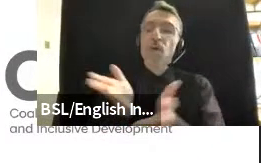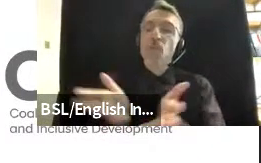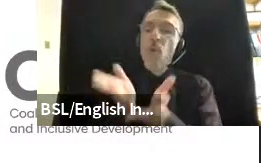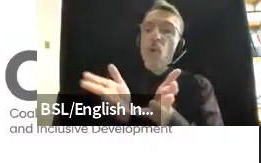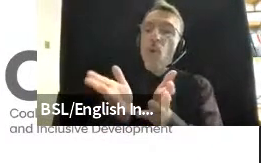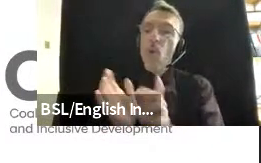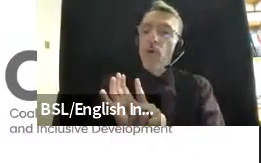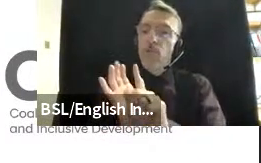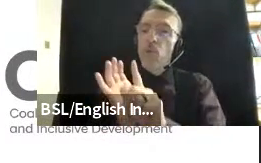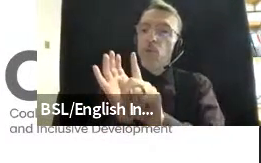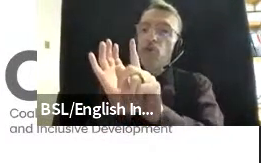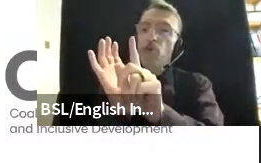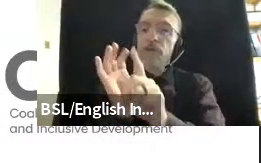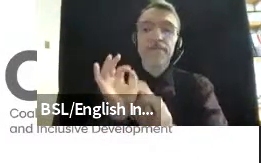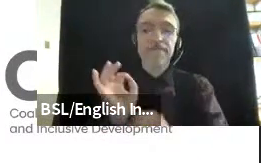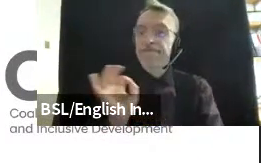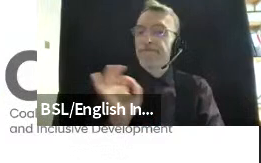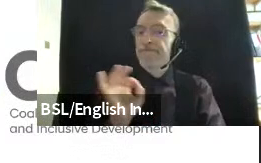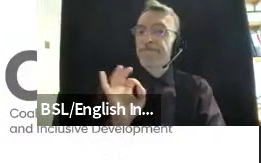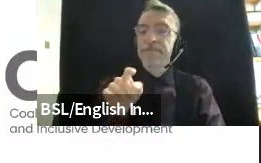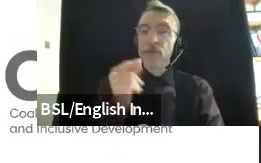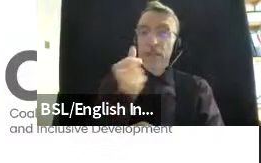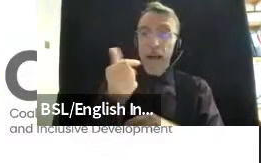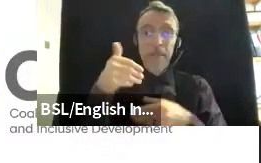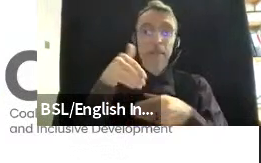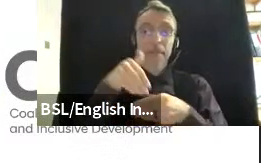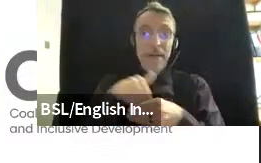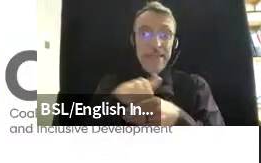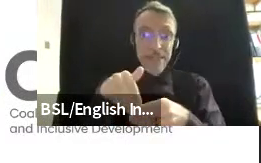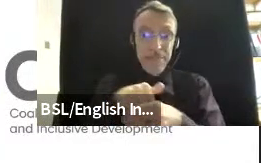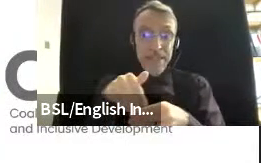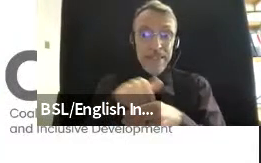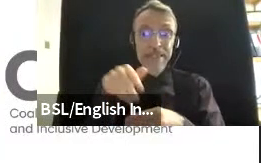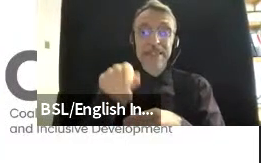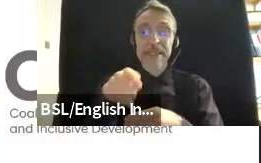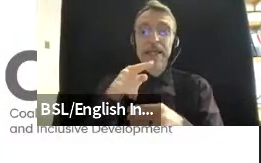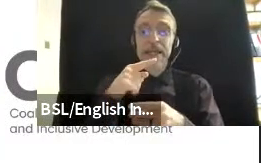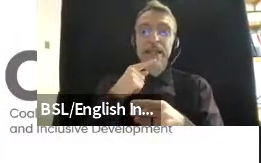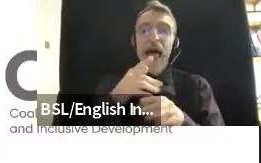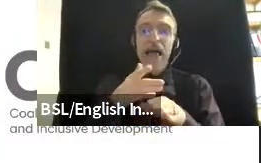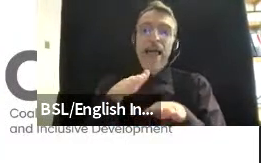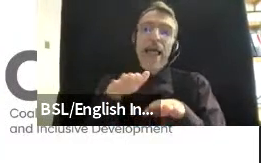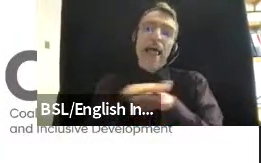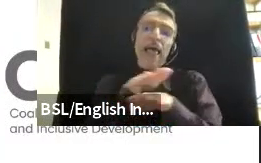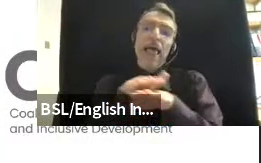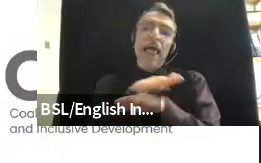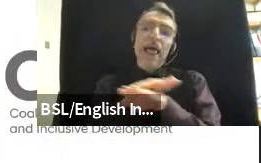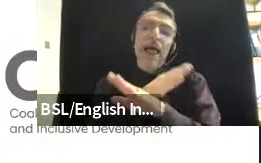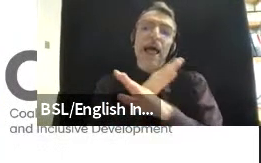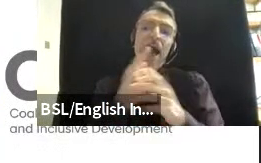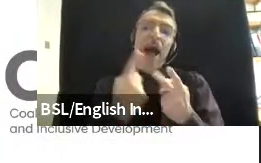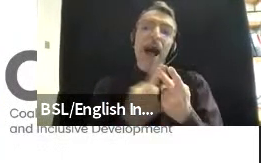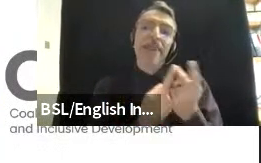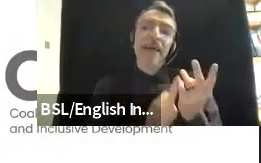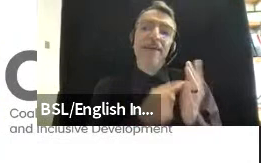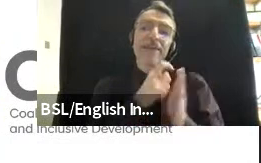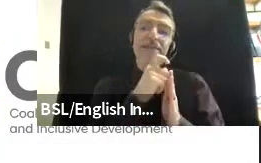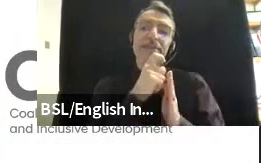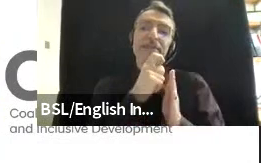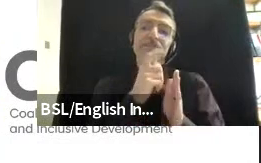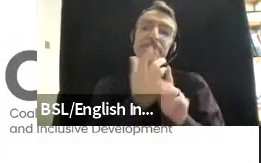some participants felt that this may have been used to hide other forms of discrimination based around their